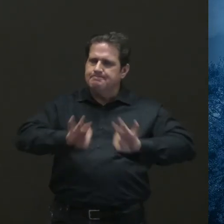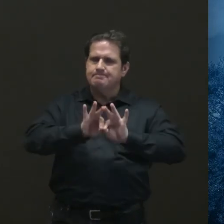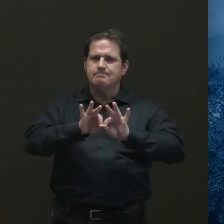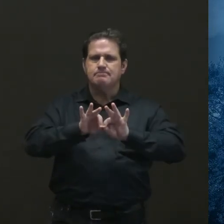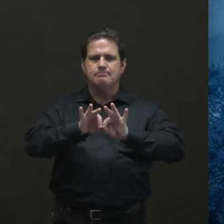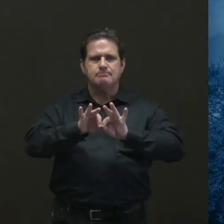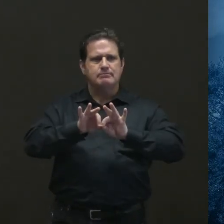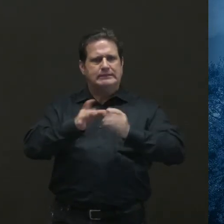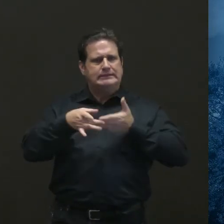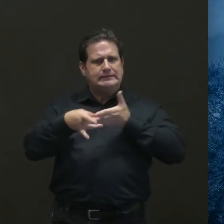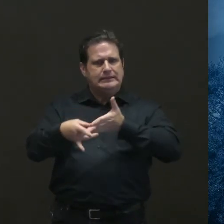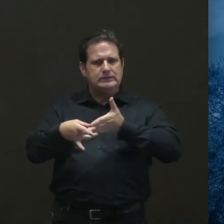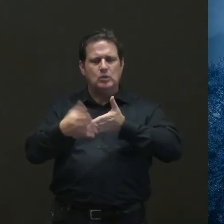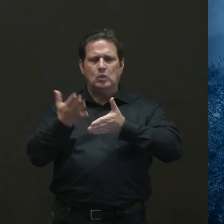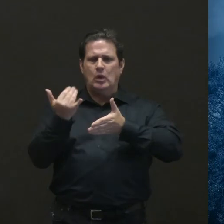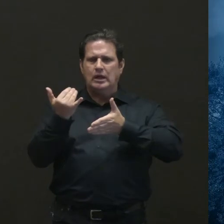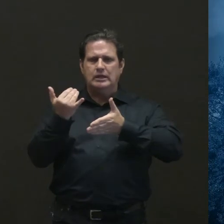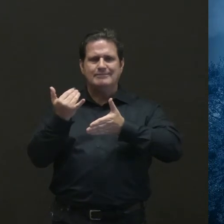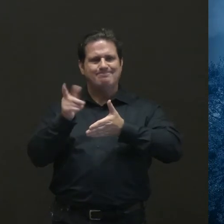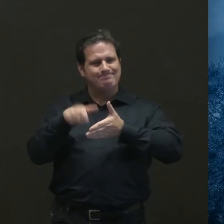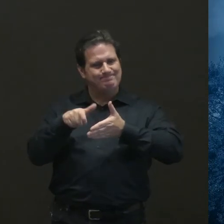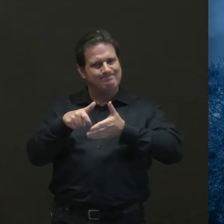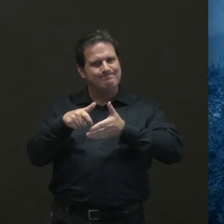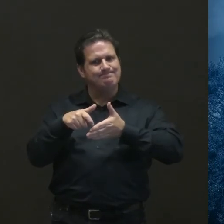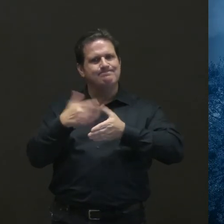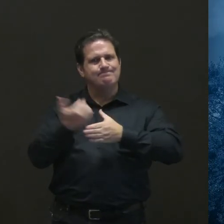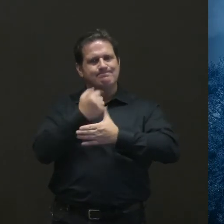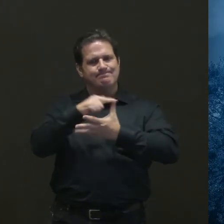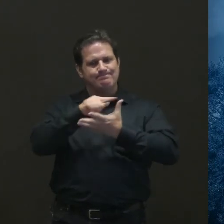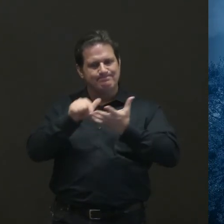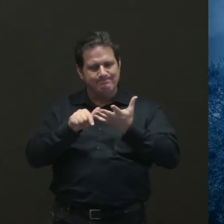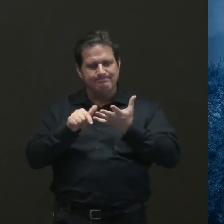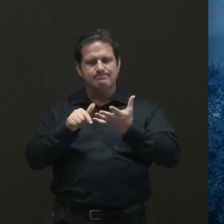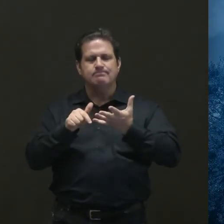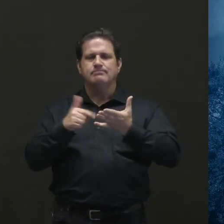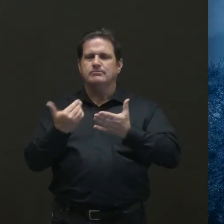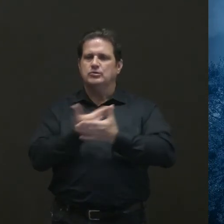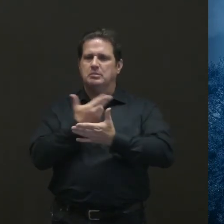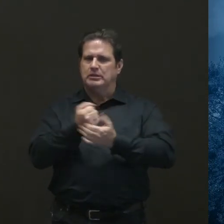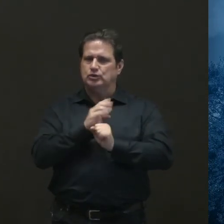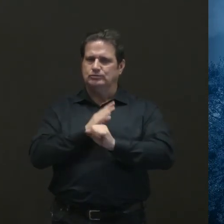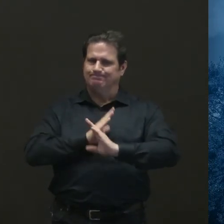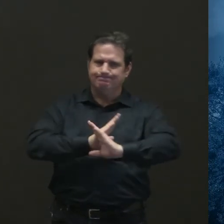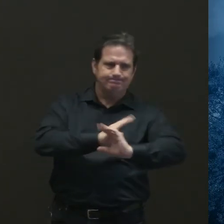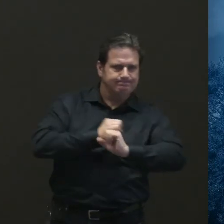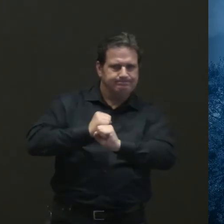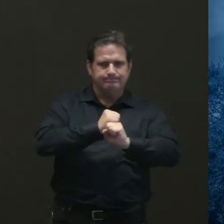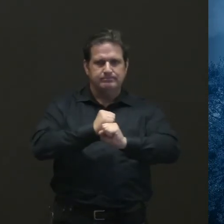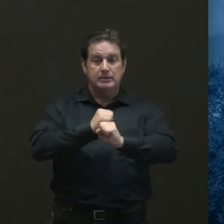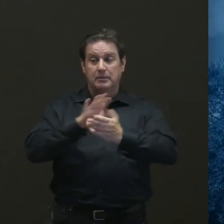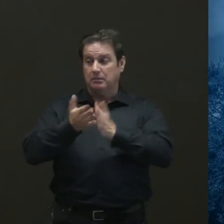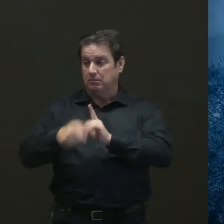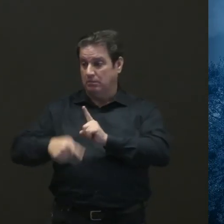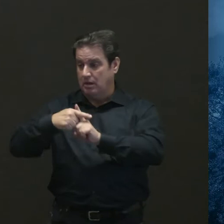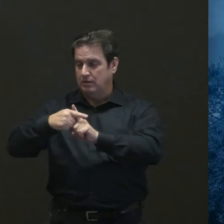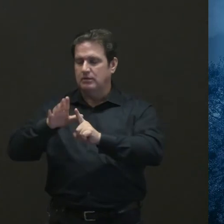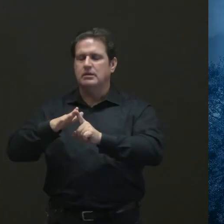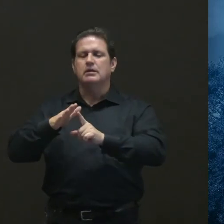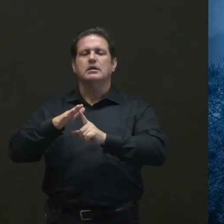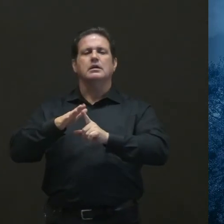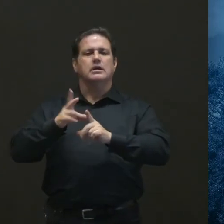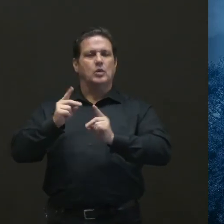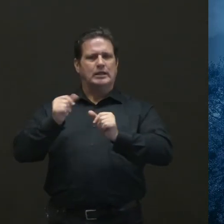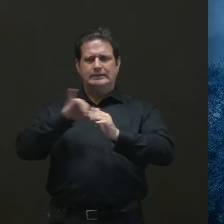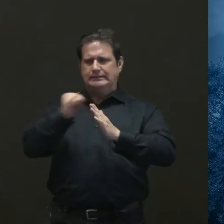public health guidance and why we need to utilize all the tools available to us to ensure that if somebody does become positive, that we're able to